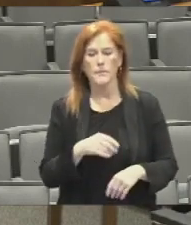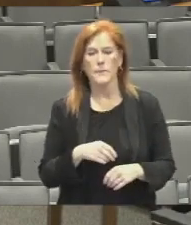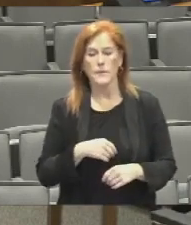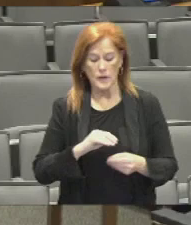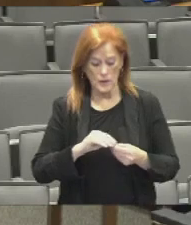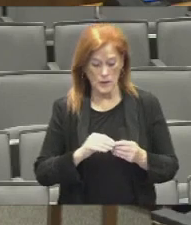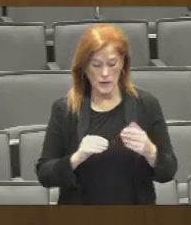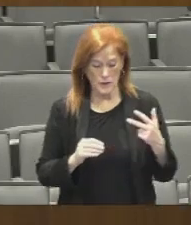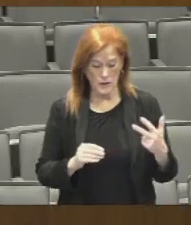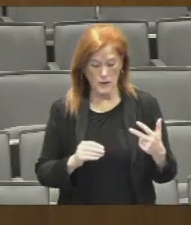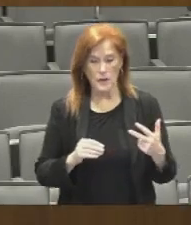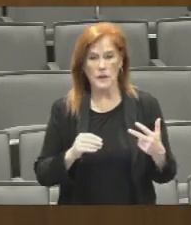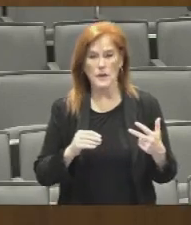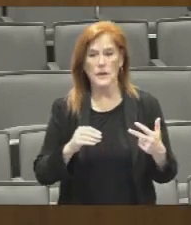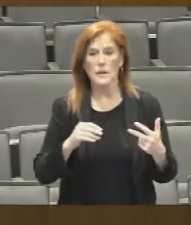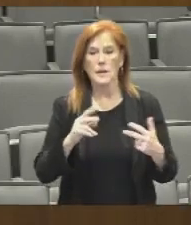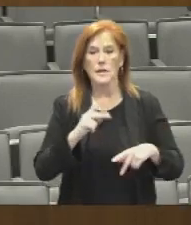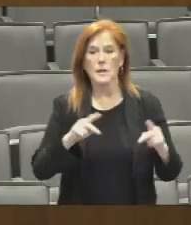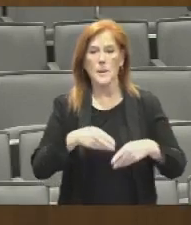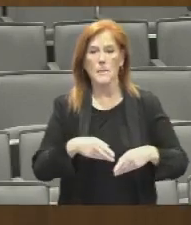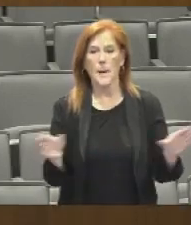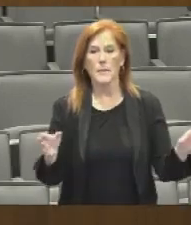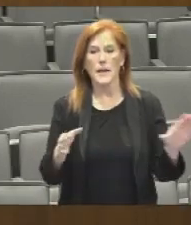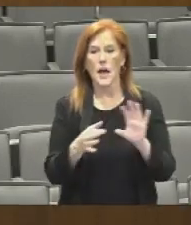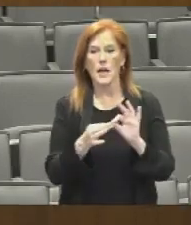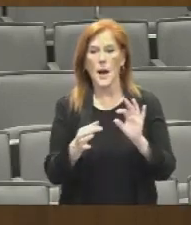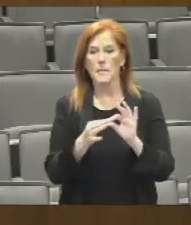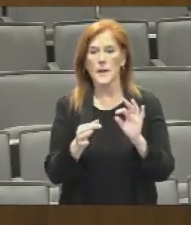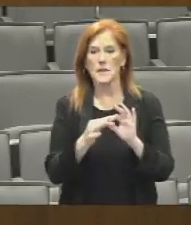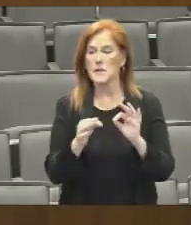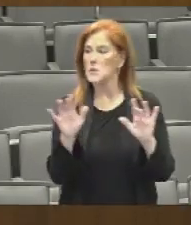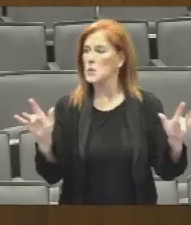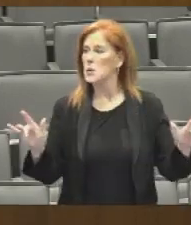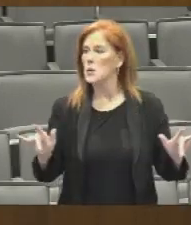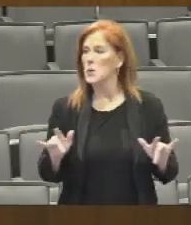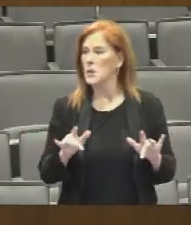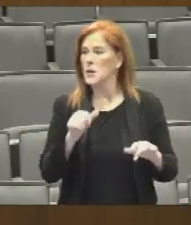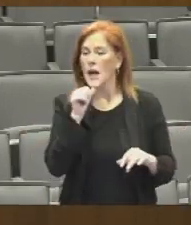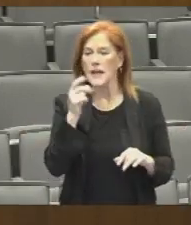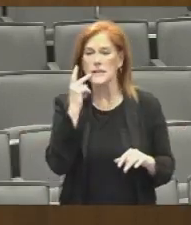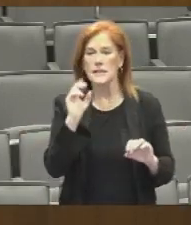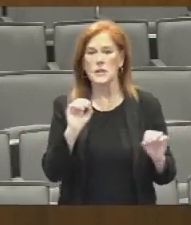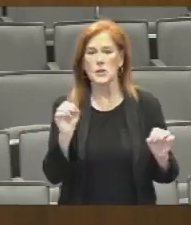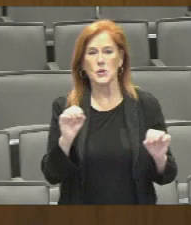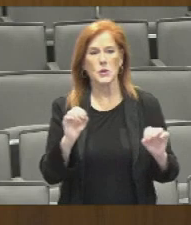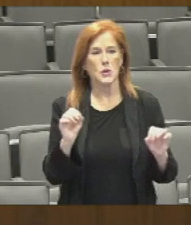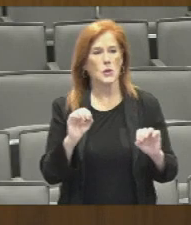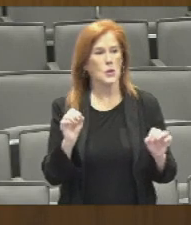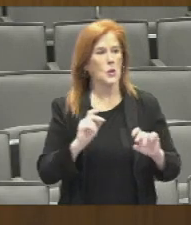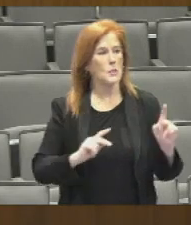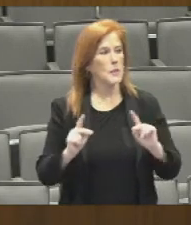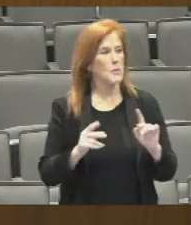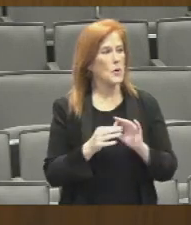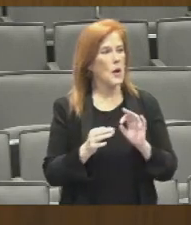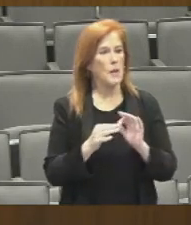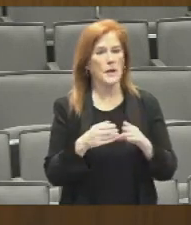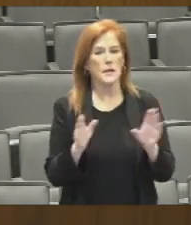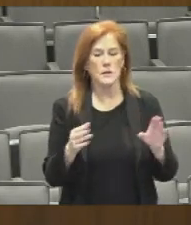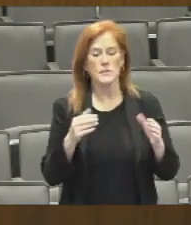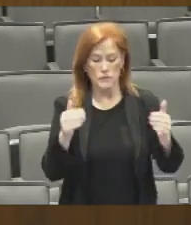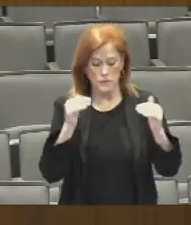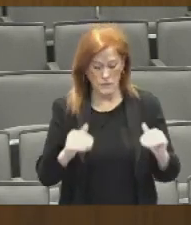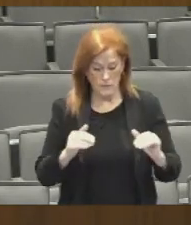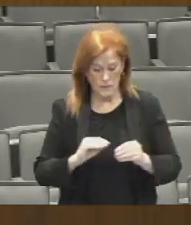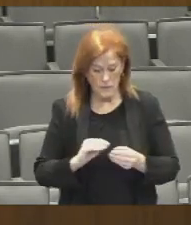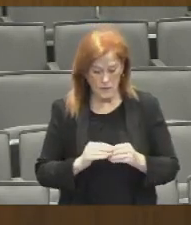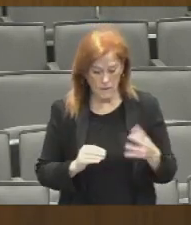Item three is a public comment. I see no one here on a public comment. With that, we'll go on to item